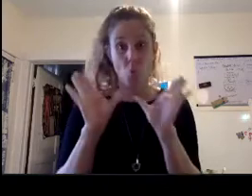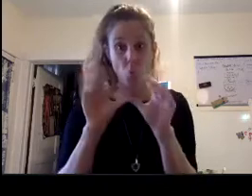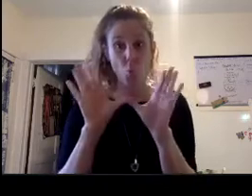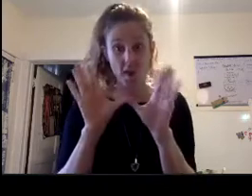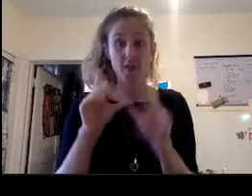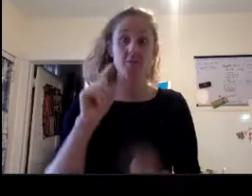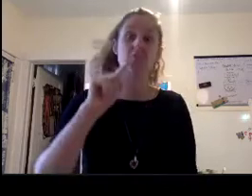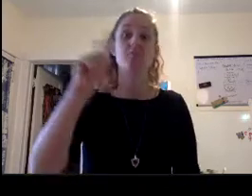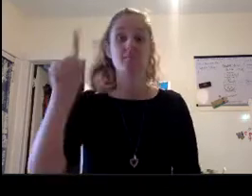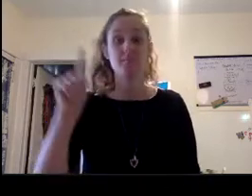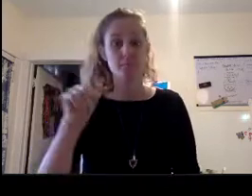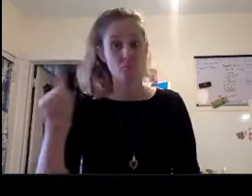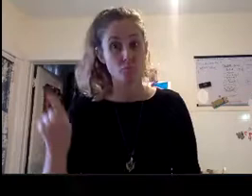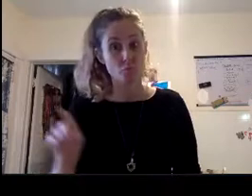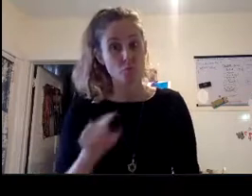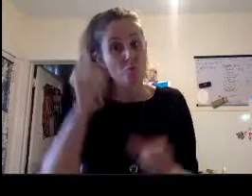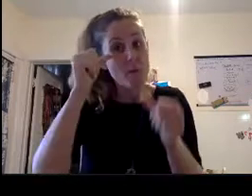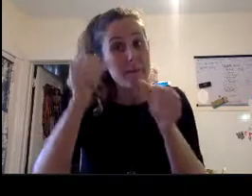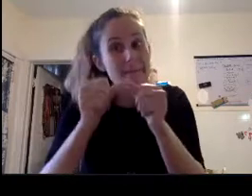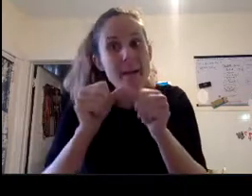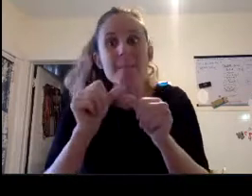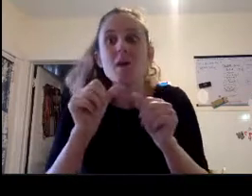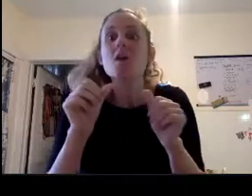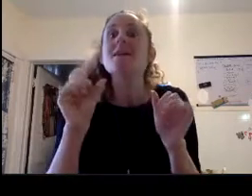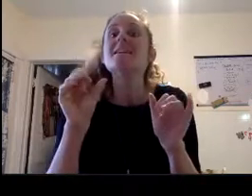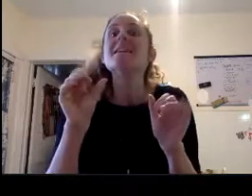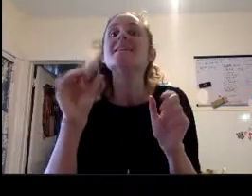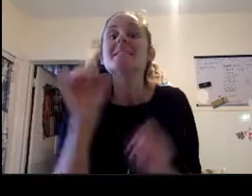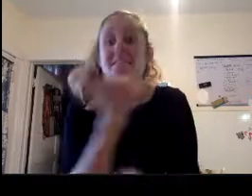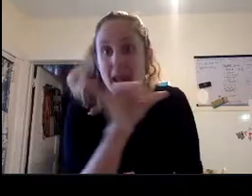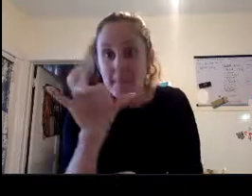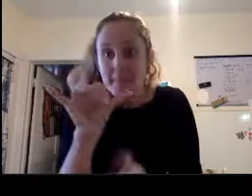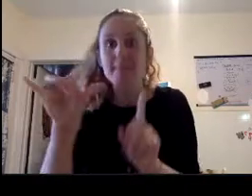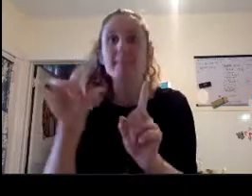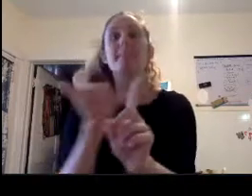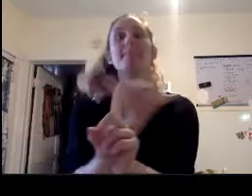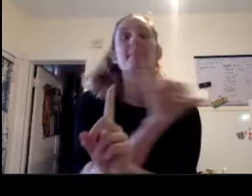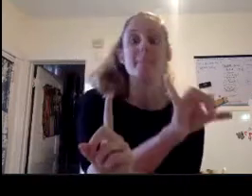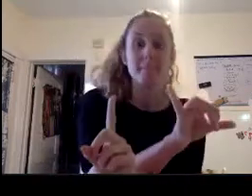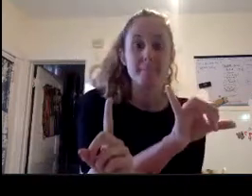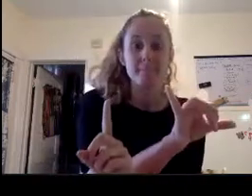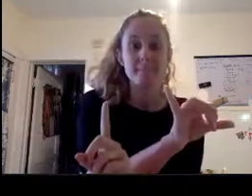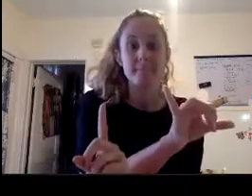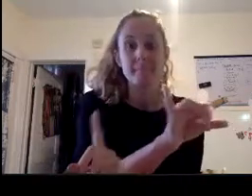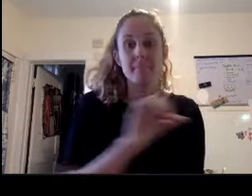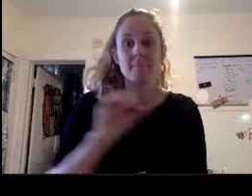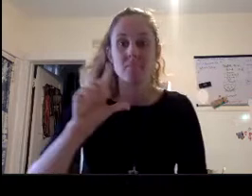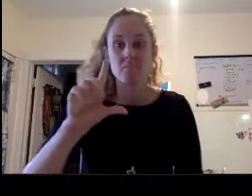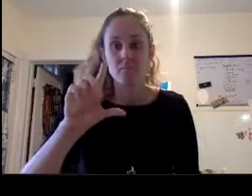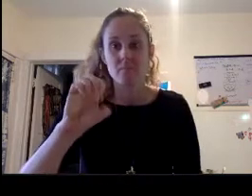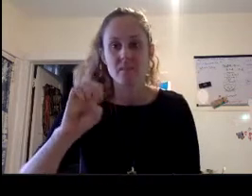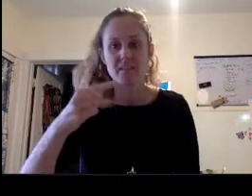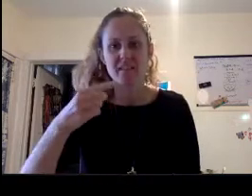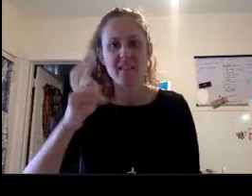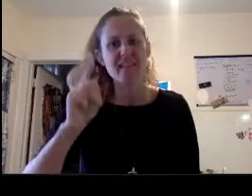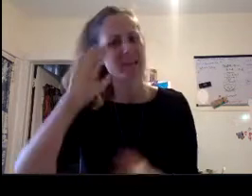wings. I'm still trying to make this a flying creature. And maybe I would add legs also, because I believe that all